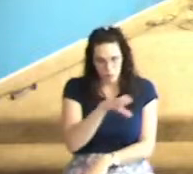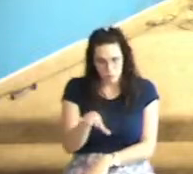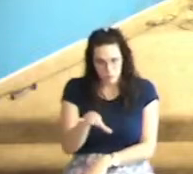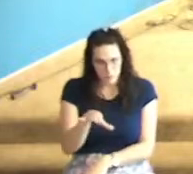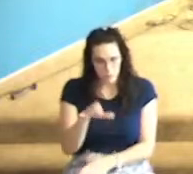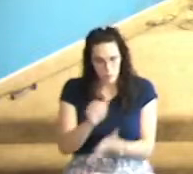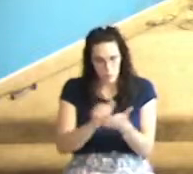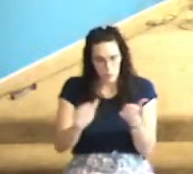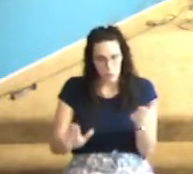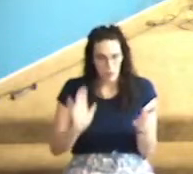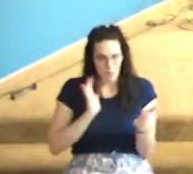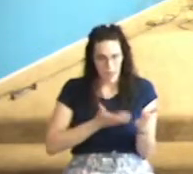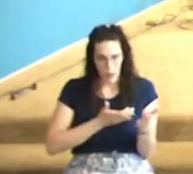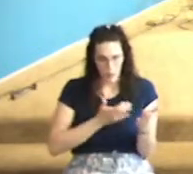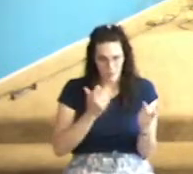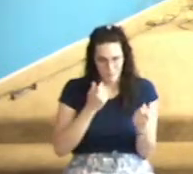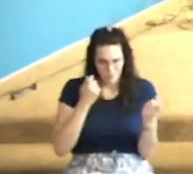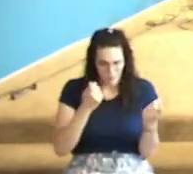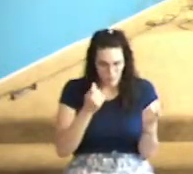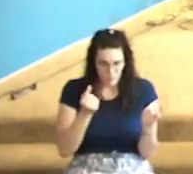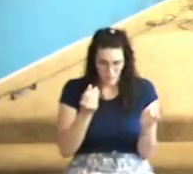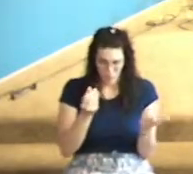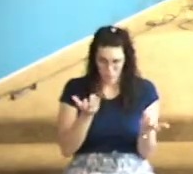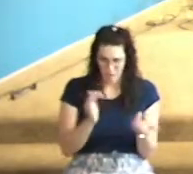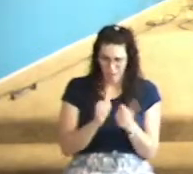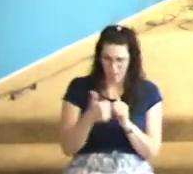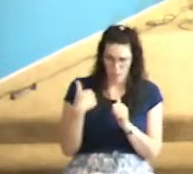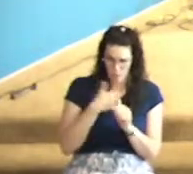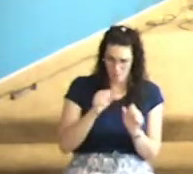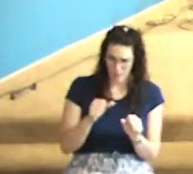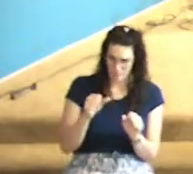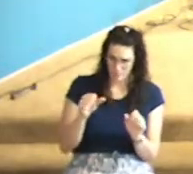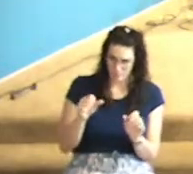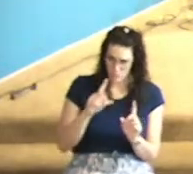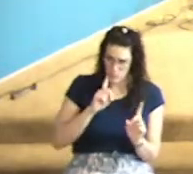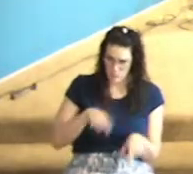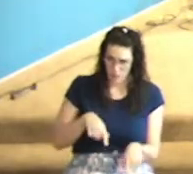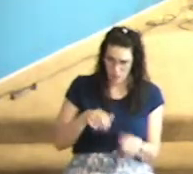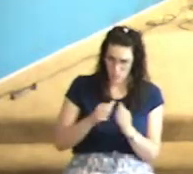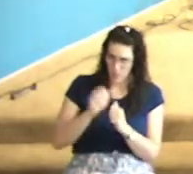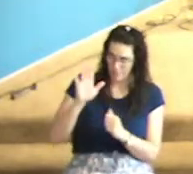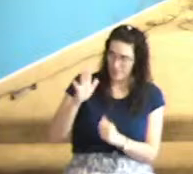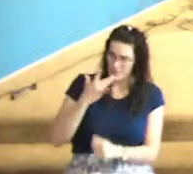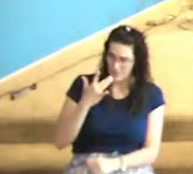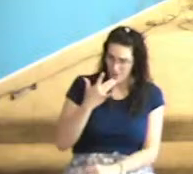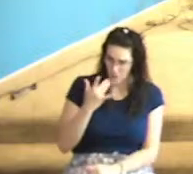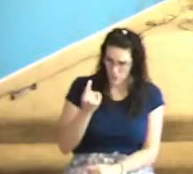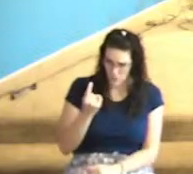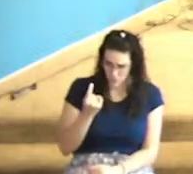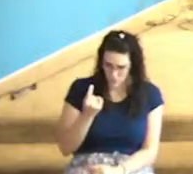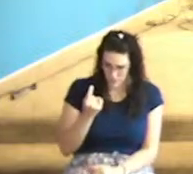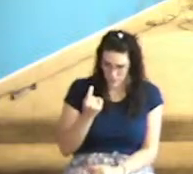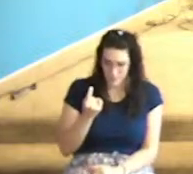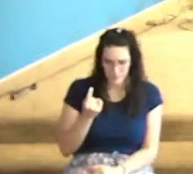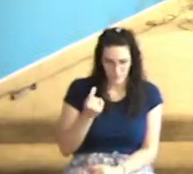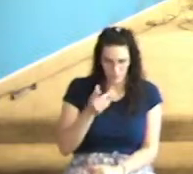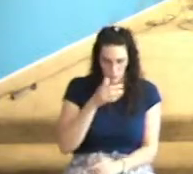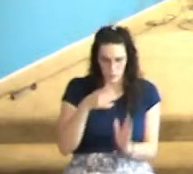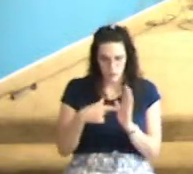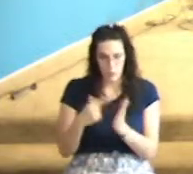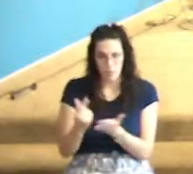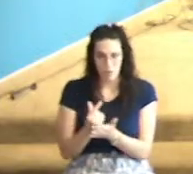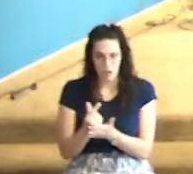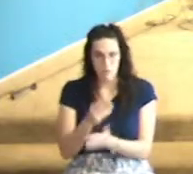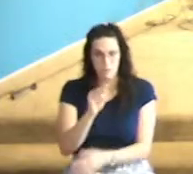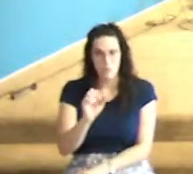And so what do we do with God's favor? How do we respond to God's favor? I want to take you to the Gospel